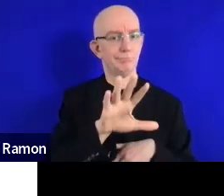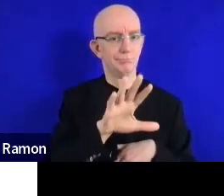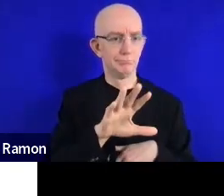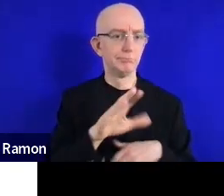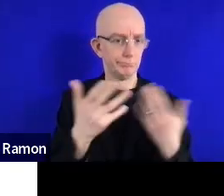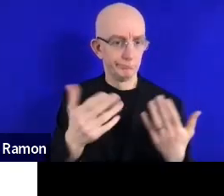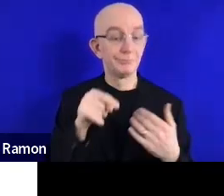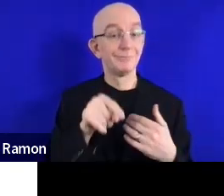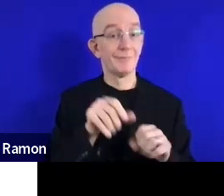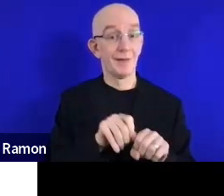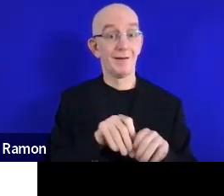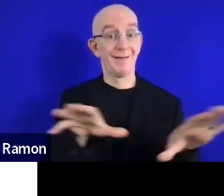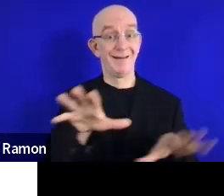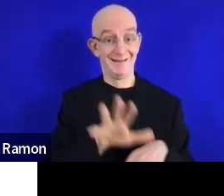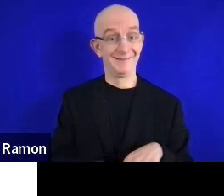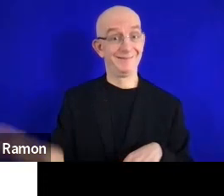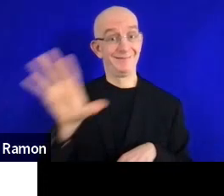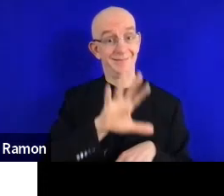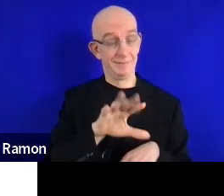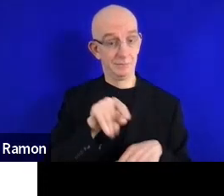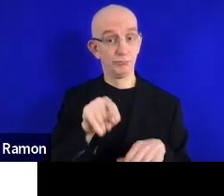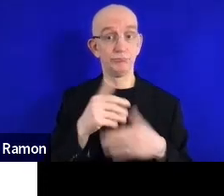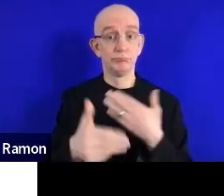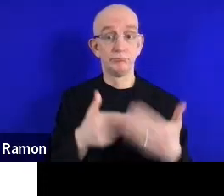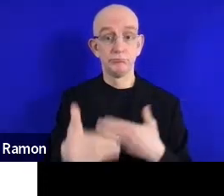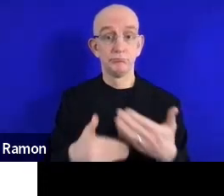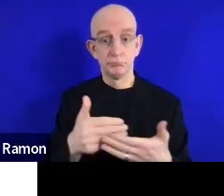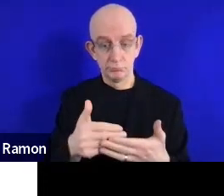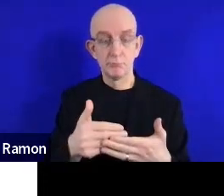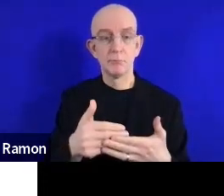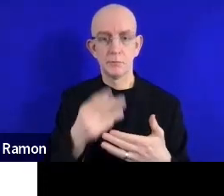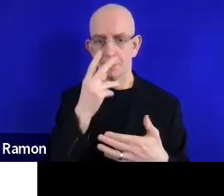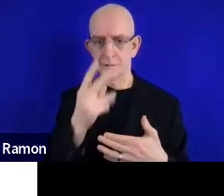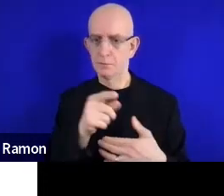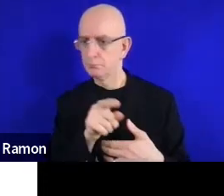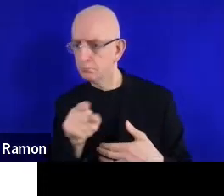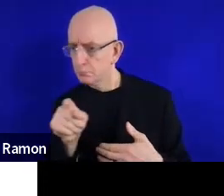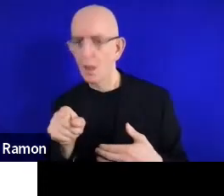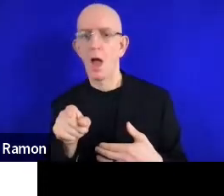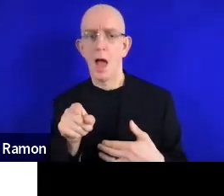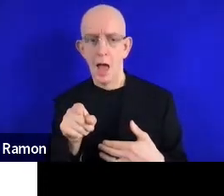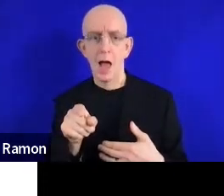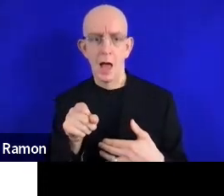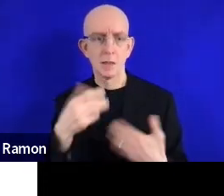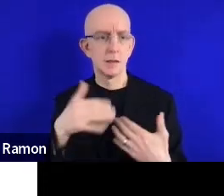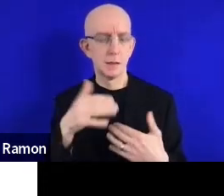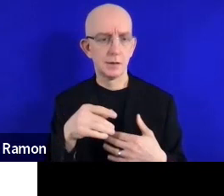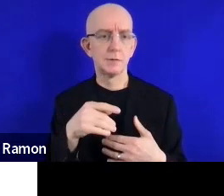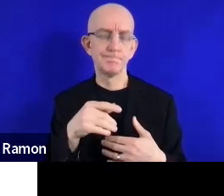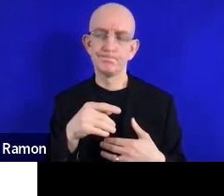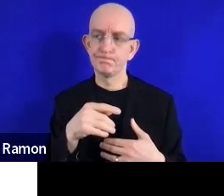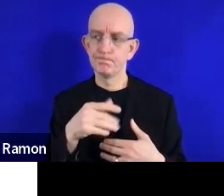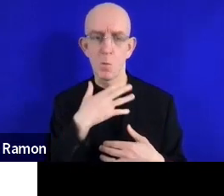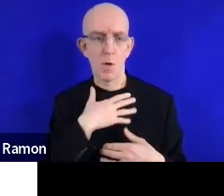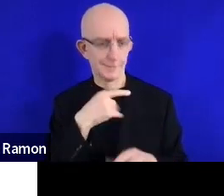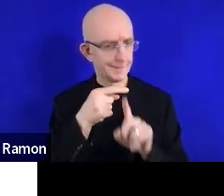we decided to target 80 years and above for purposes of fitting within the resource